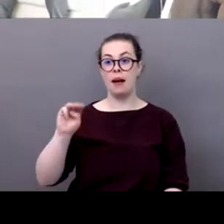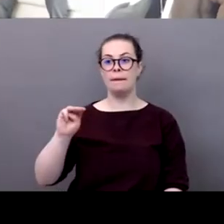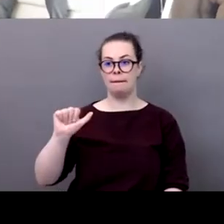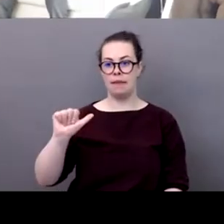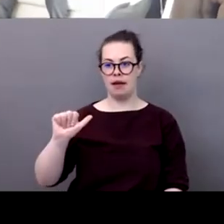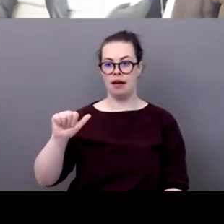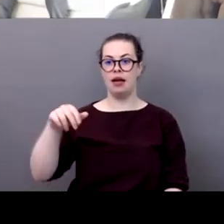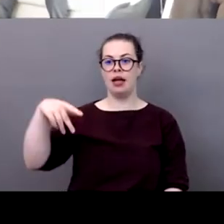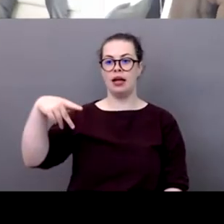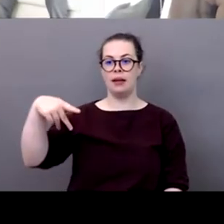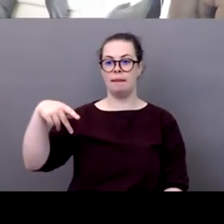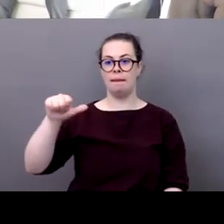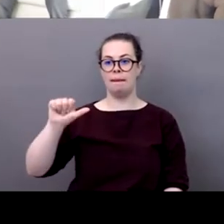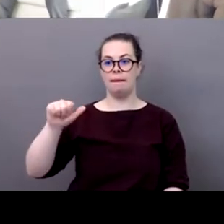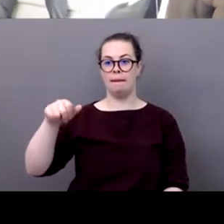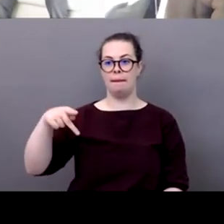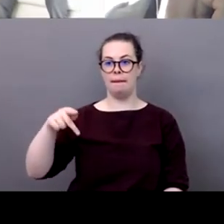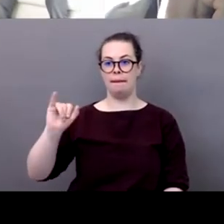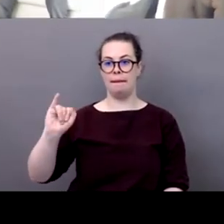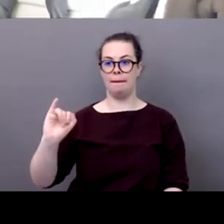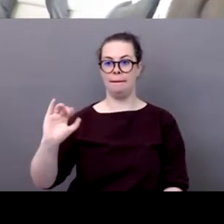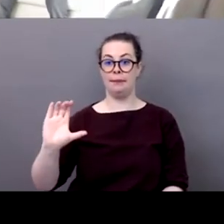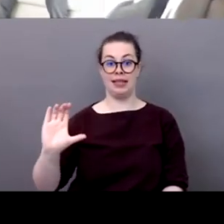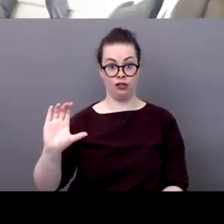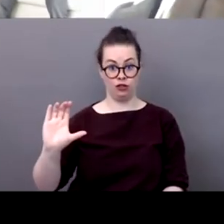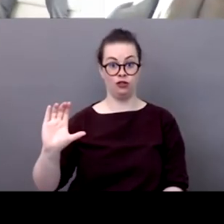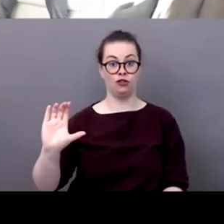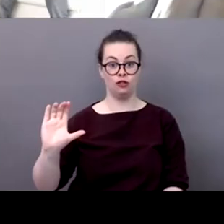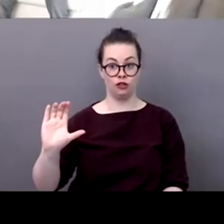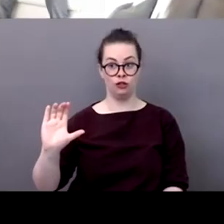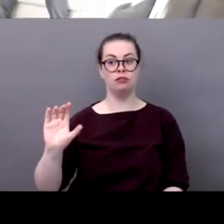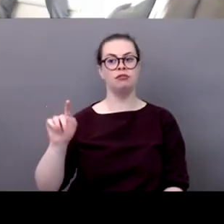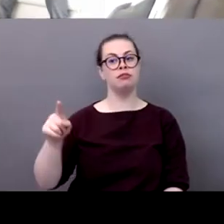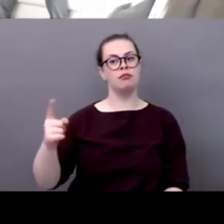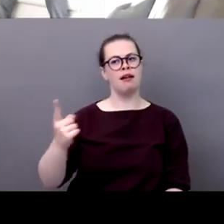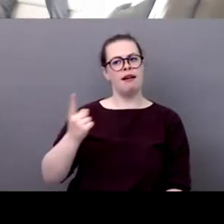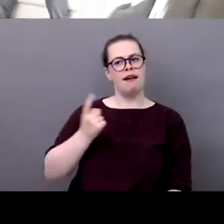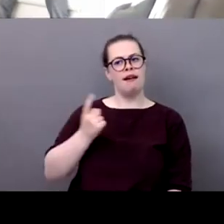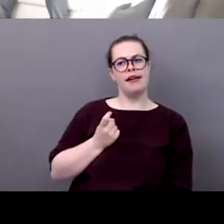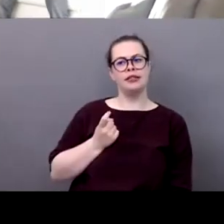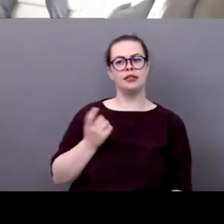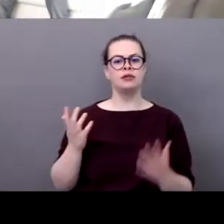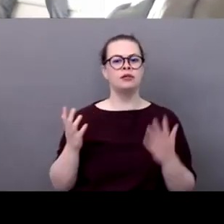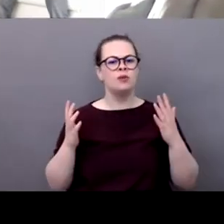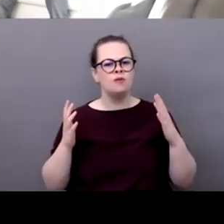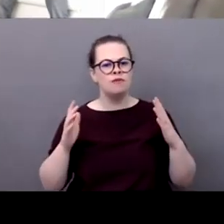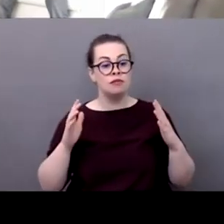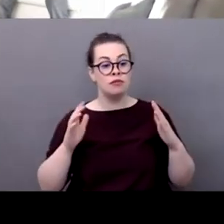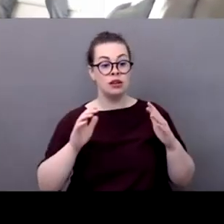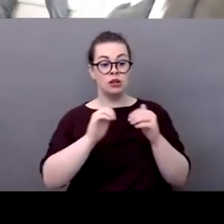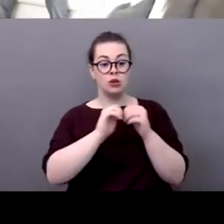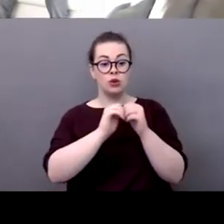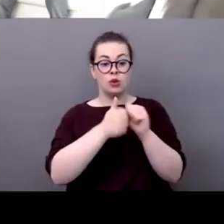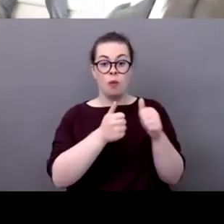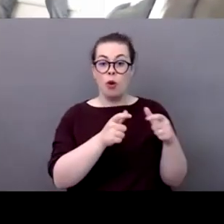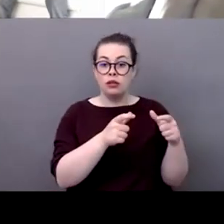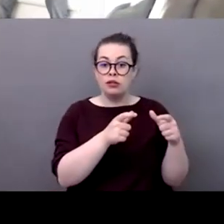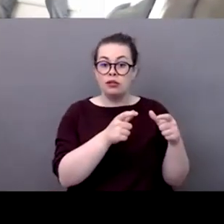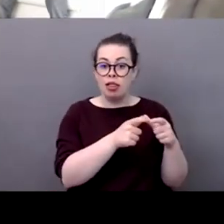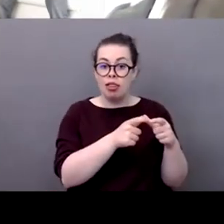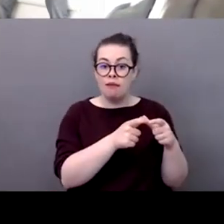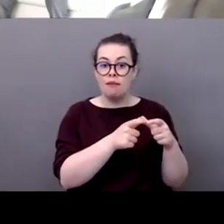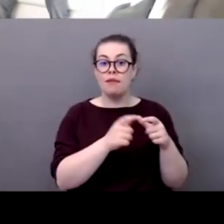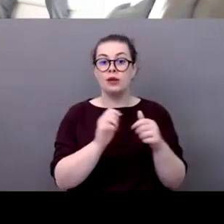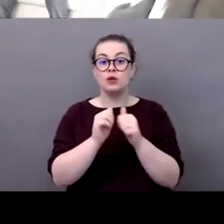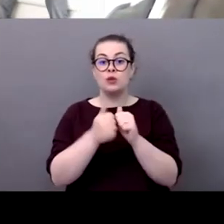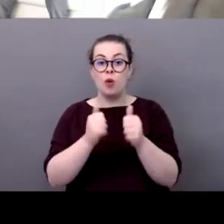and it's quite interesting question is, why do you think that sports clubs and associations are not very involved